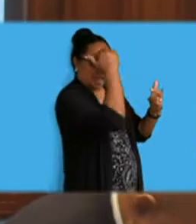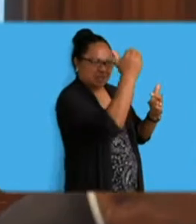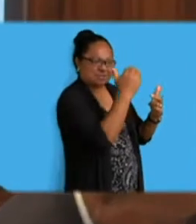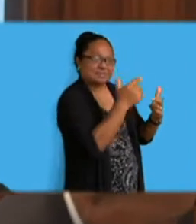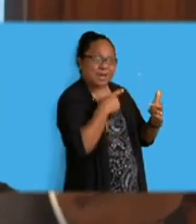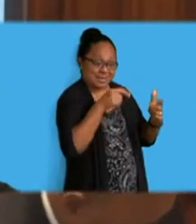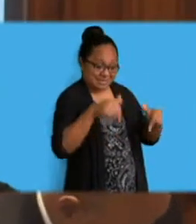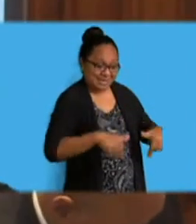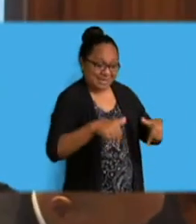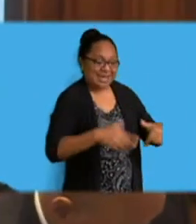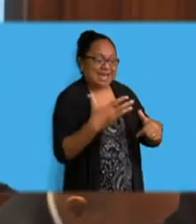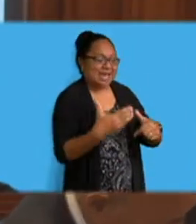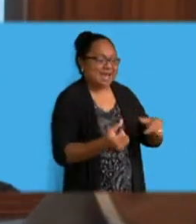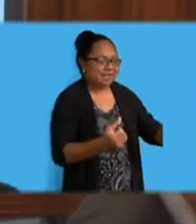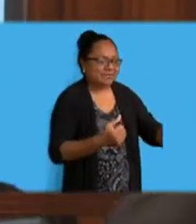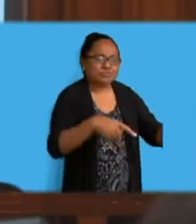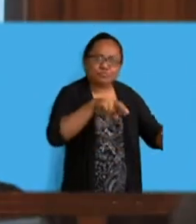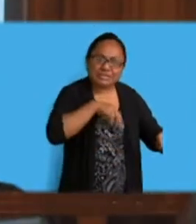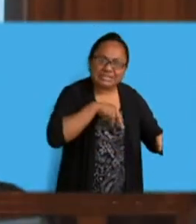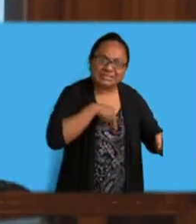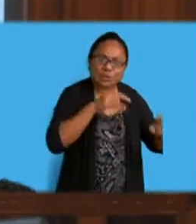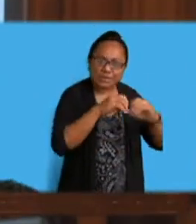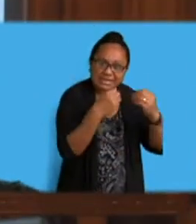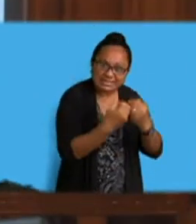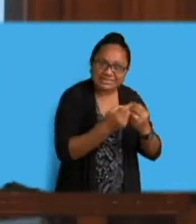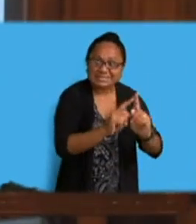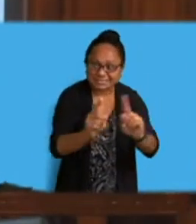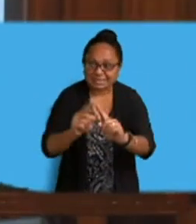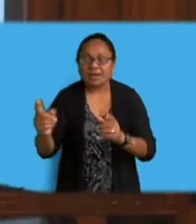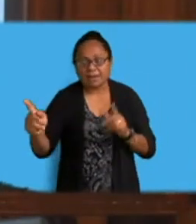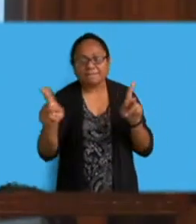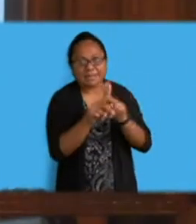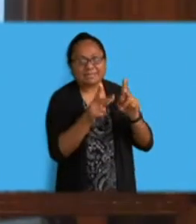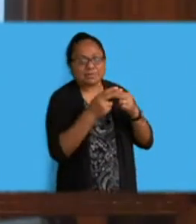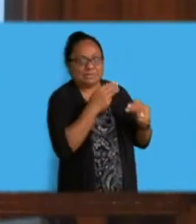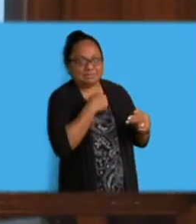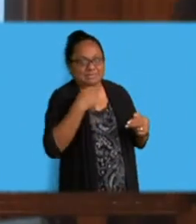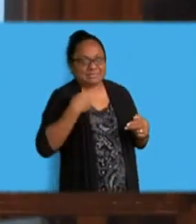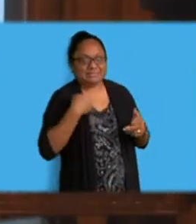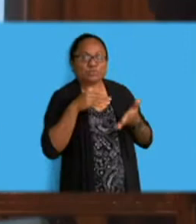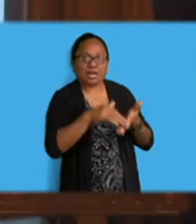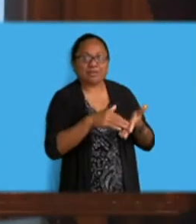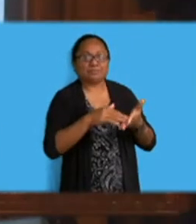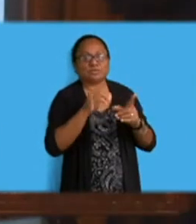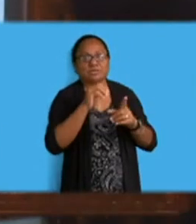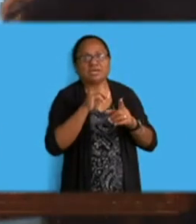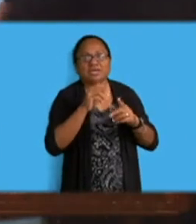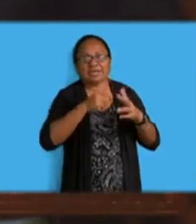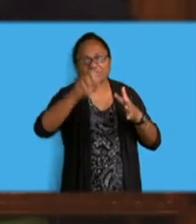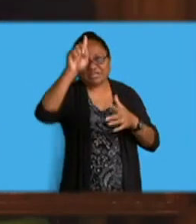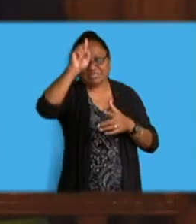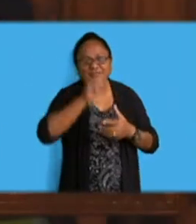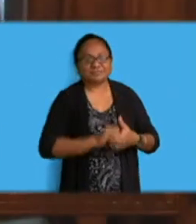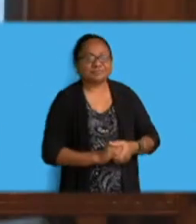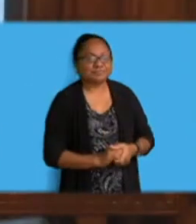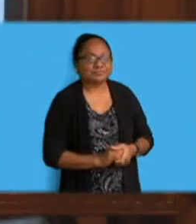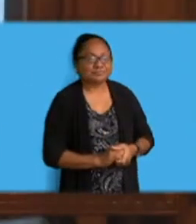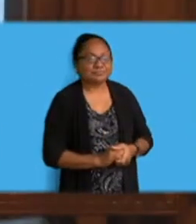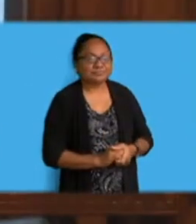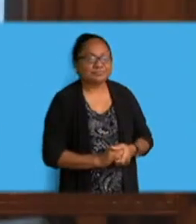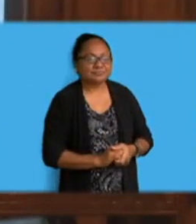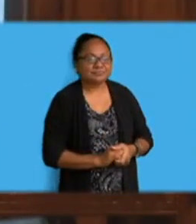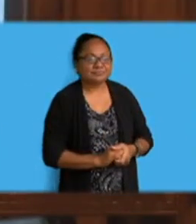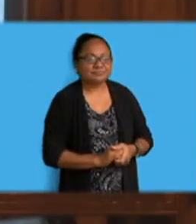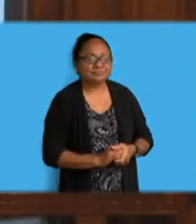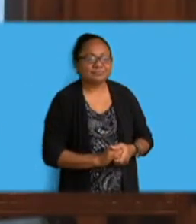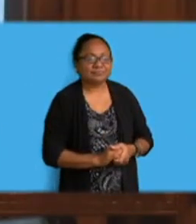in time, Honorable Deputy Speaker, to advance education and build a knowledge-based society. Honorable Deputy Speaker, at that point